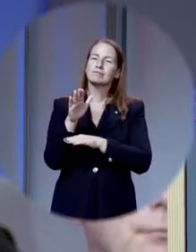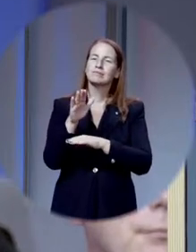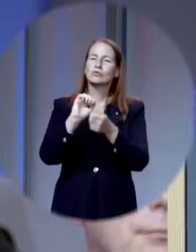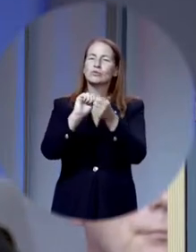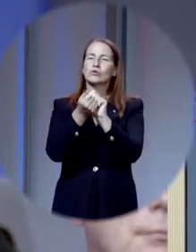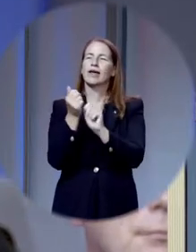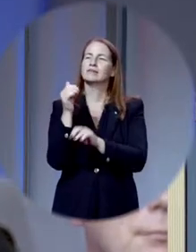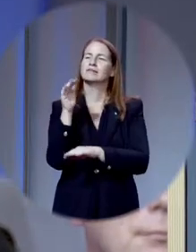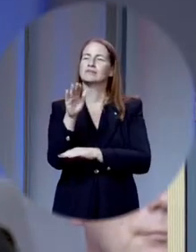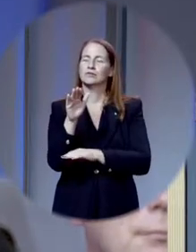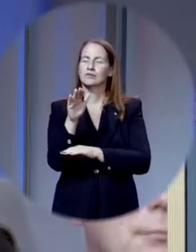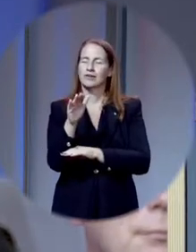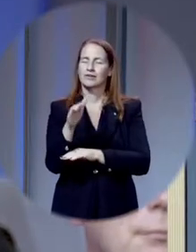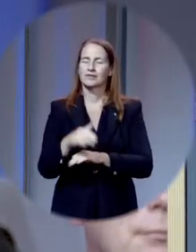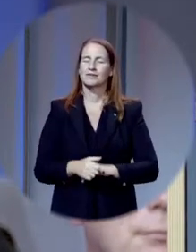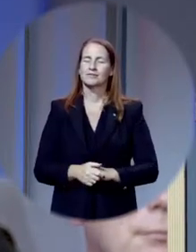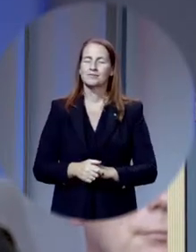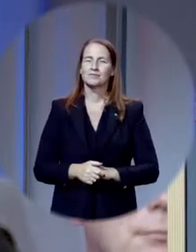future.